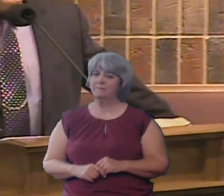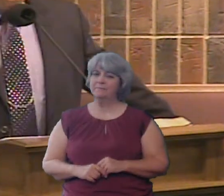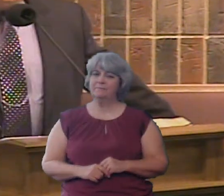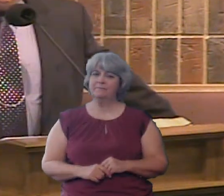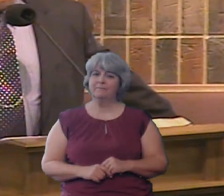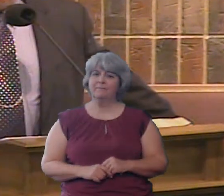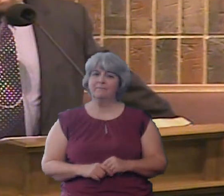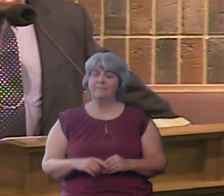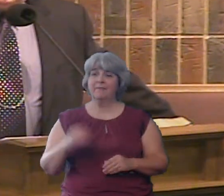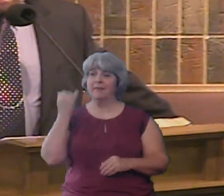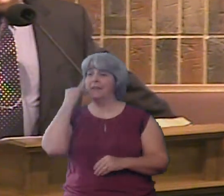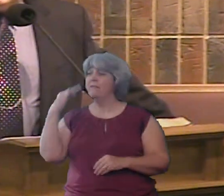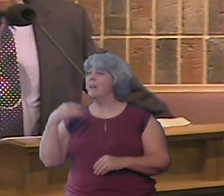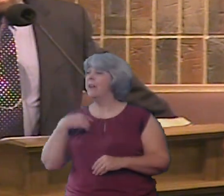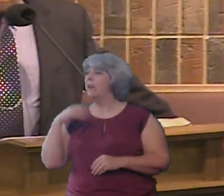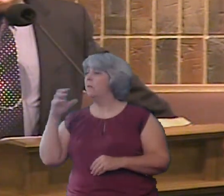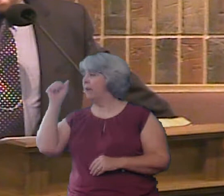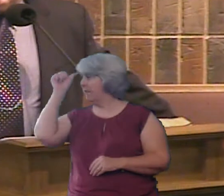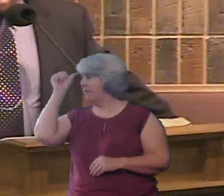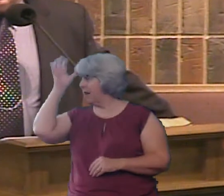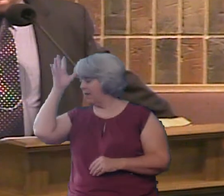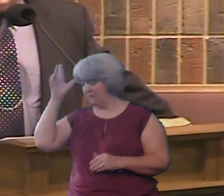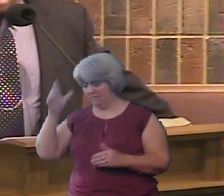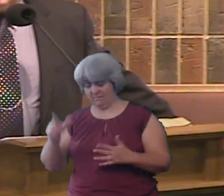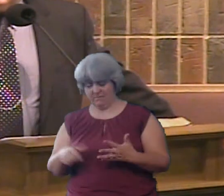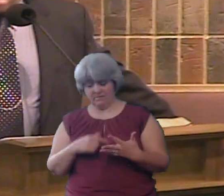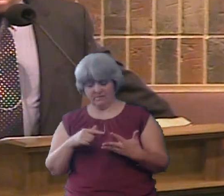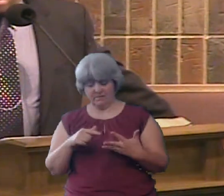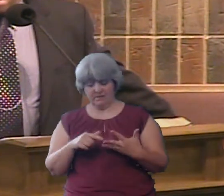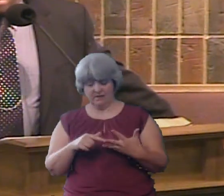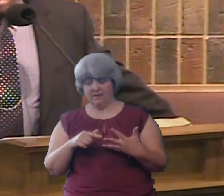If I were a father, I'd want my children to have the faith